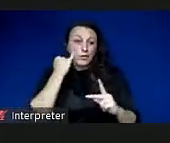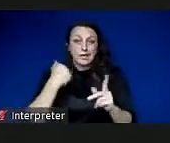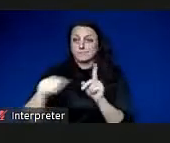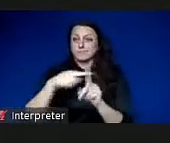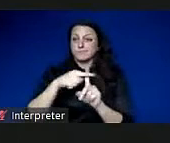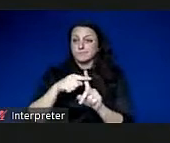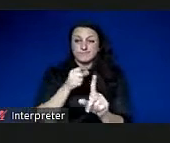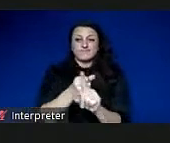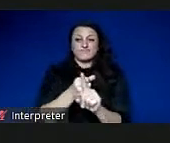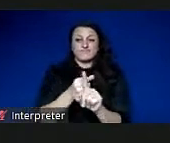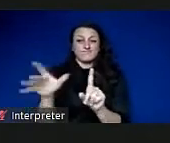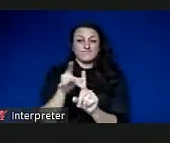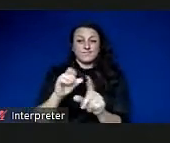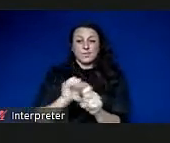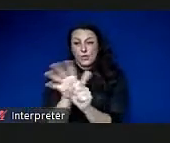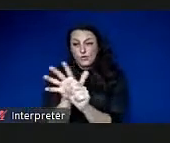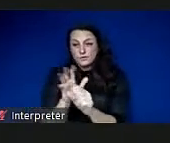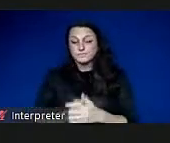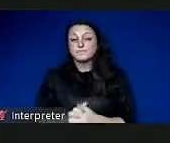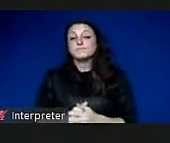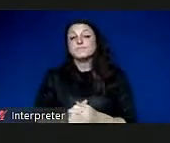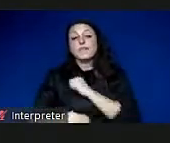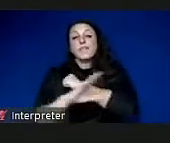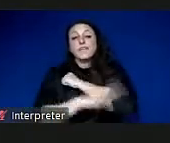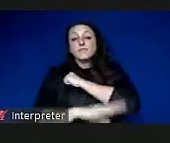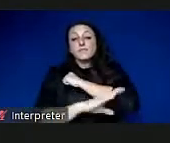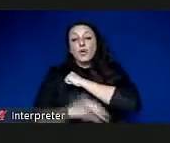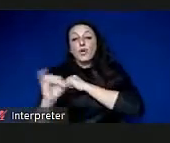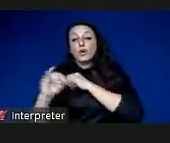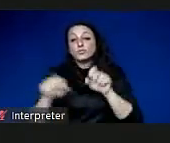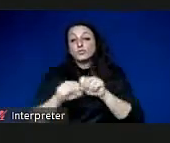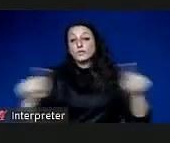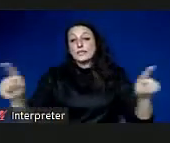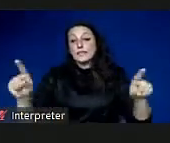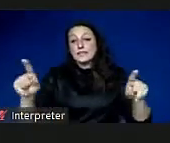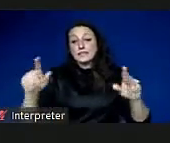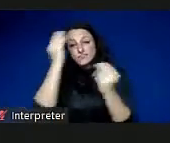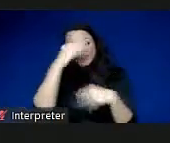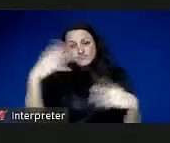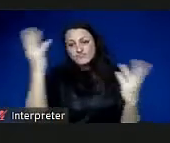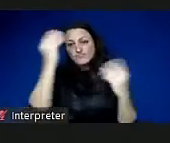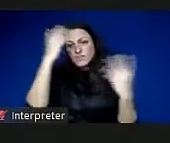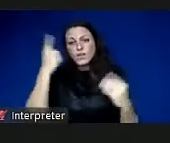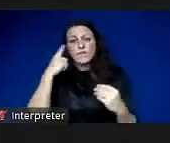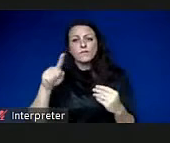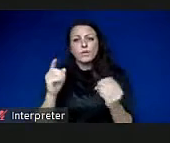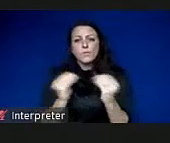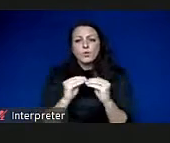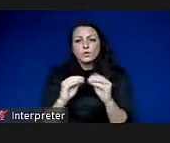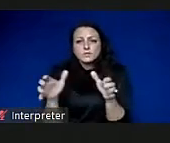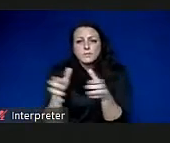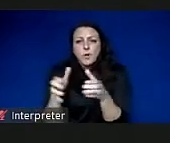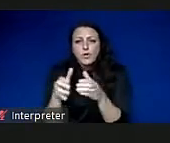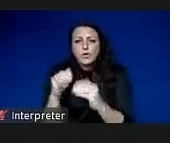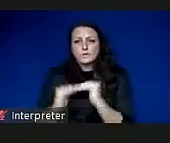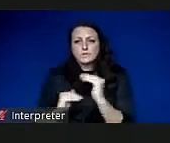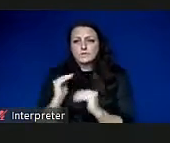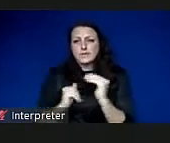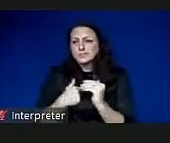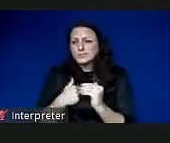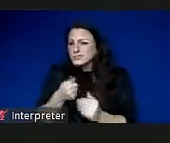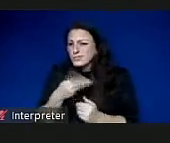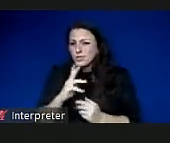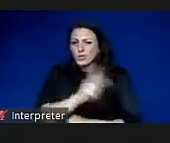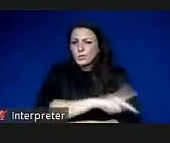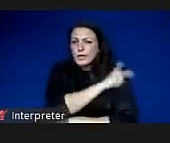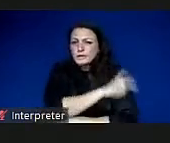COVID. In the fall, we also released guidance for those smaller facilities who really struggled with implementing our